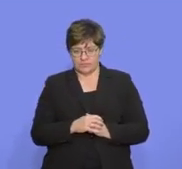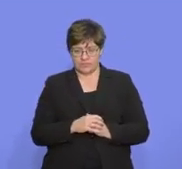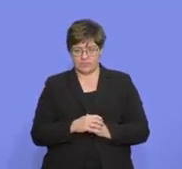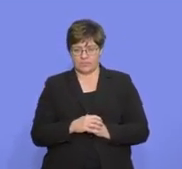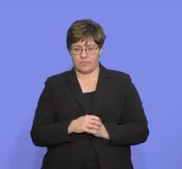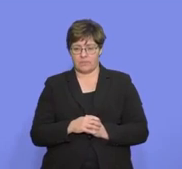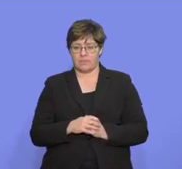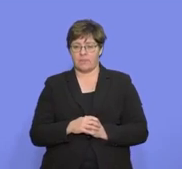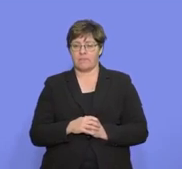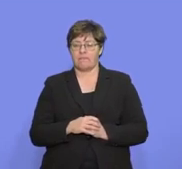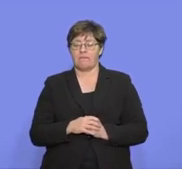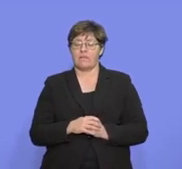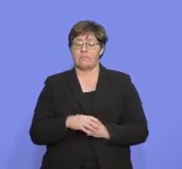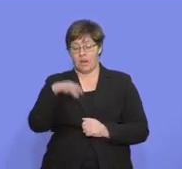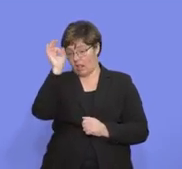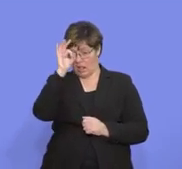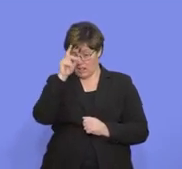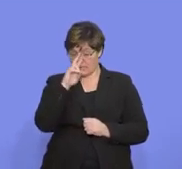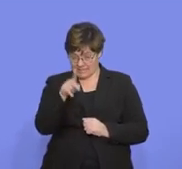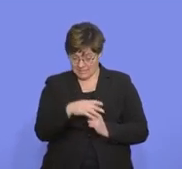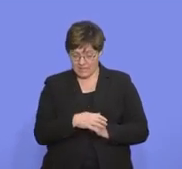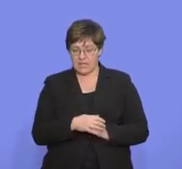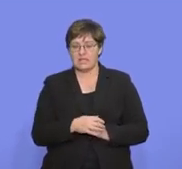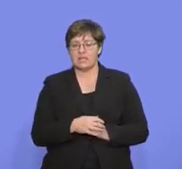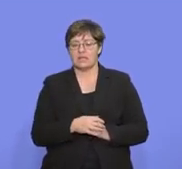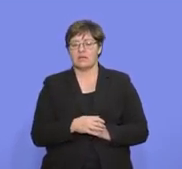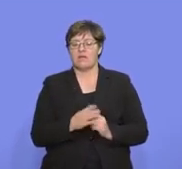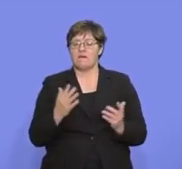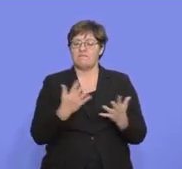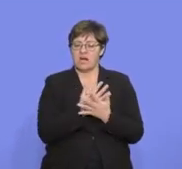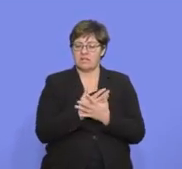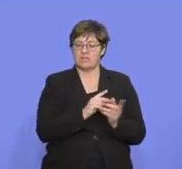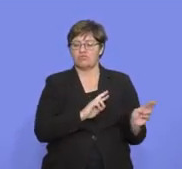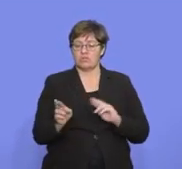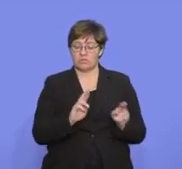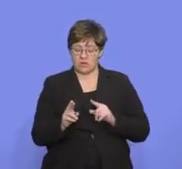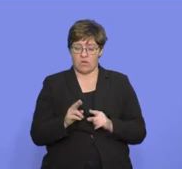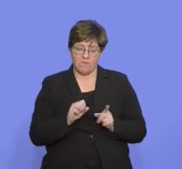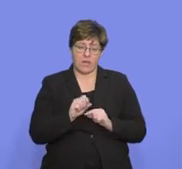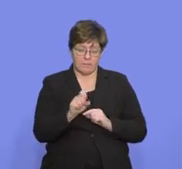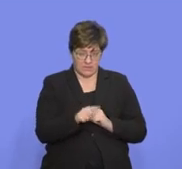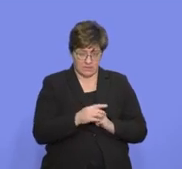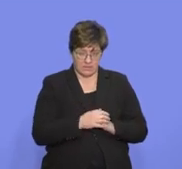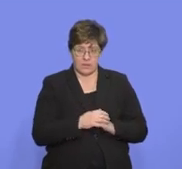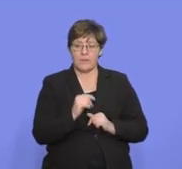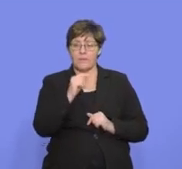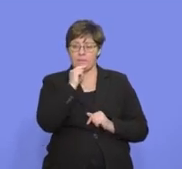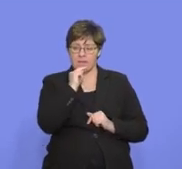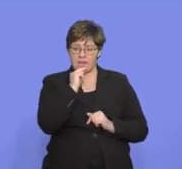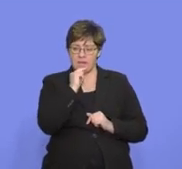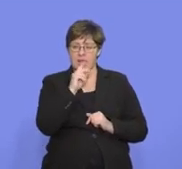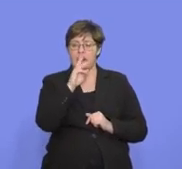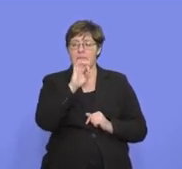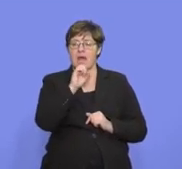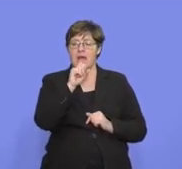eye one, right? Then we'll have a faster transmission of impulses. That will be the ones with the myelin